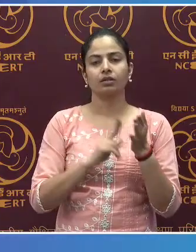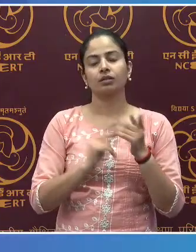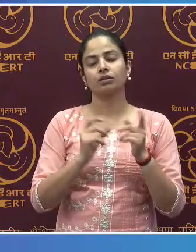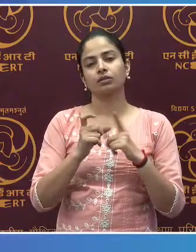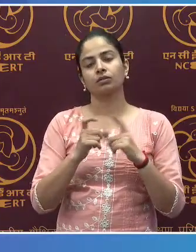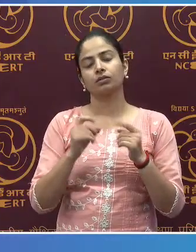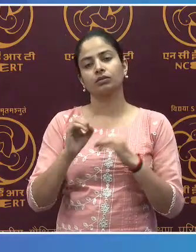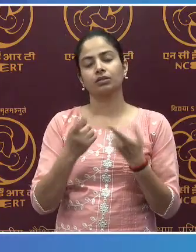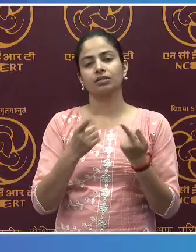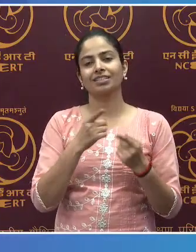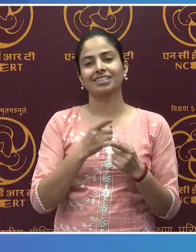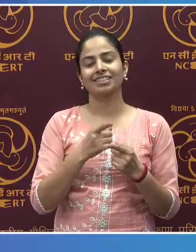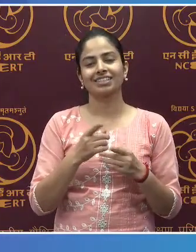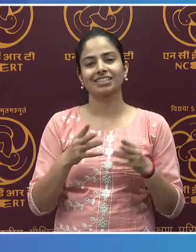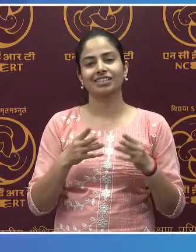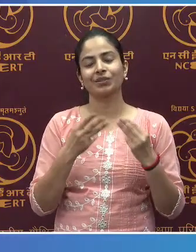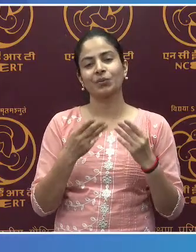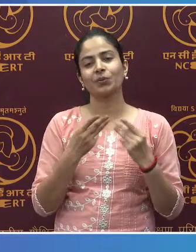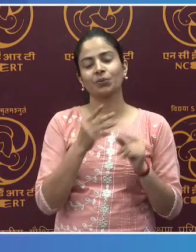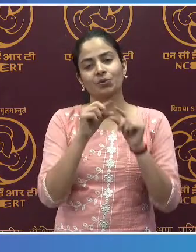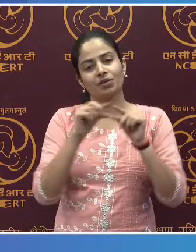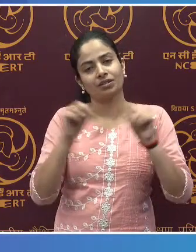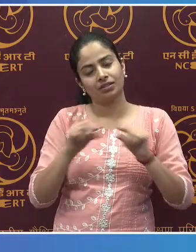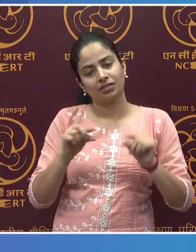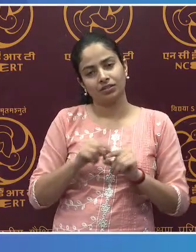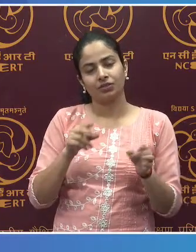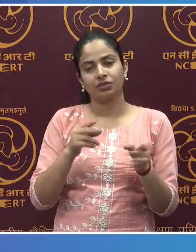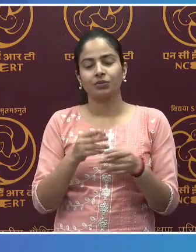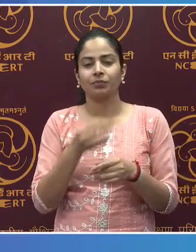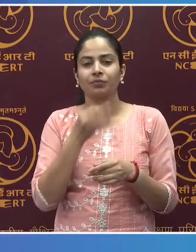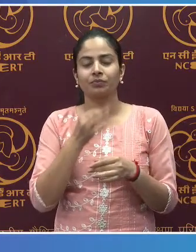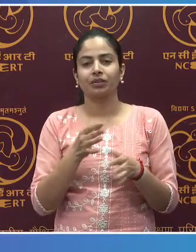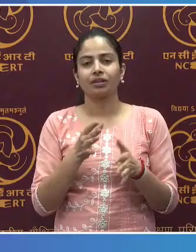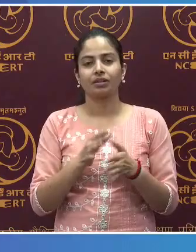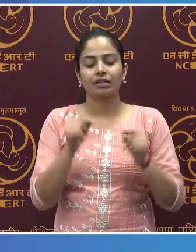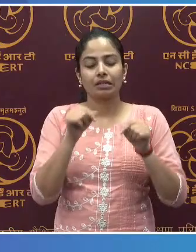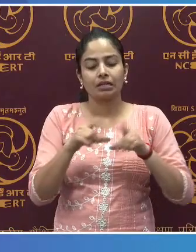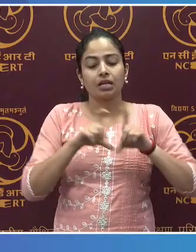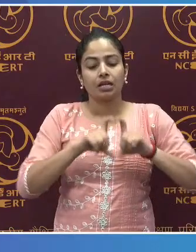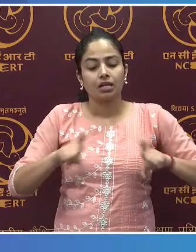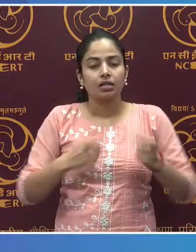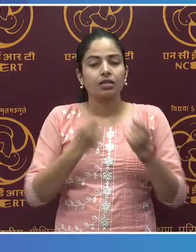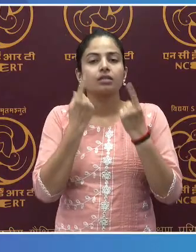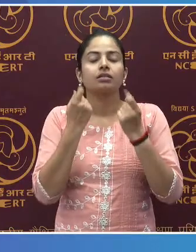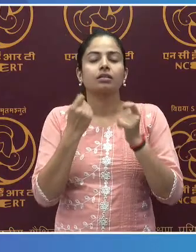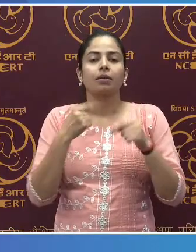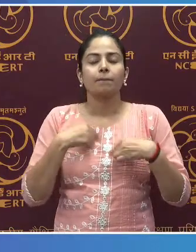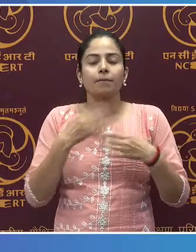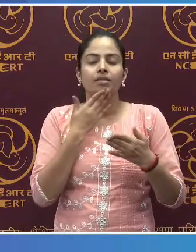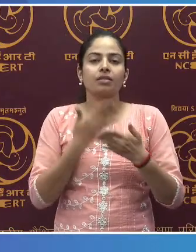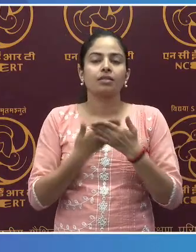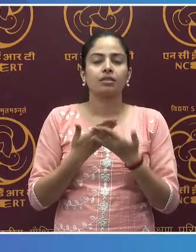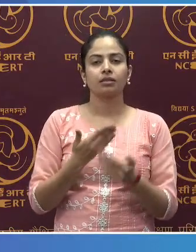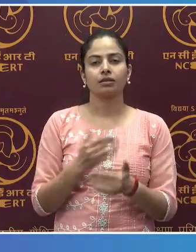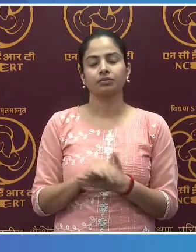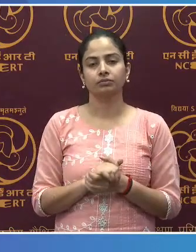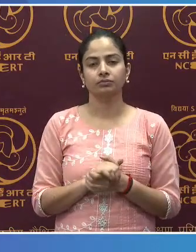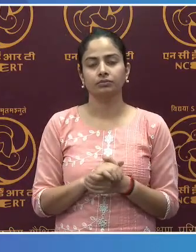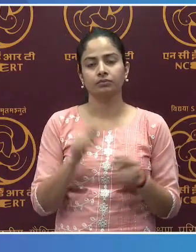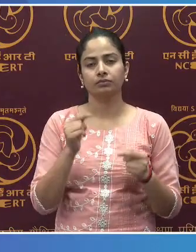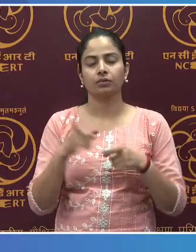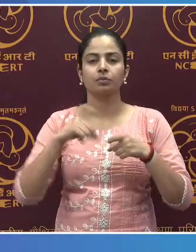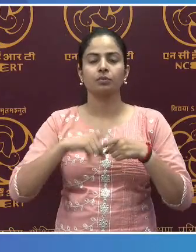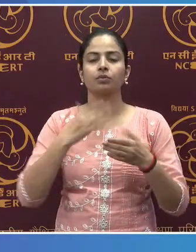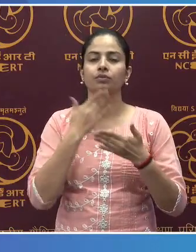course, sounds delicious, but when you will work on that, you will find how much clearly you have understood the chapter. I must thank my experts for his contribution